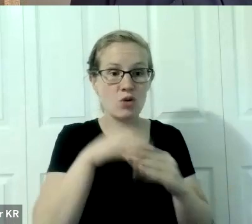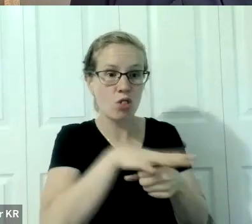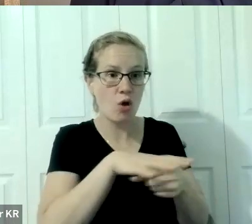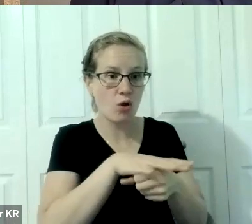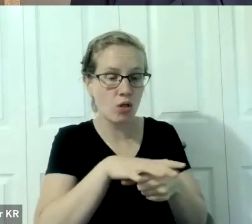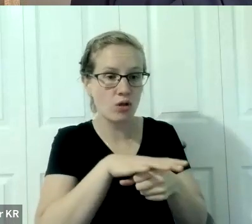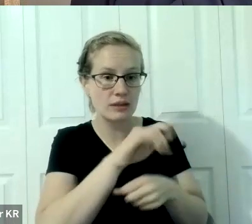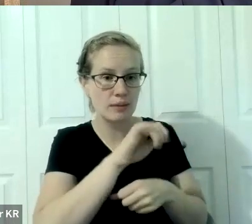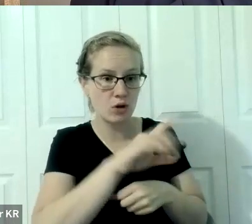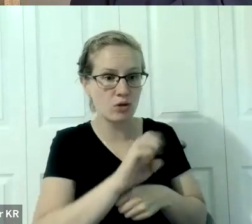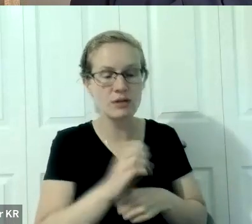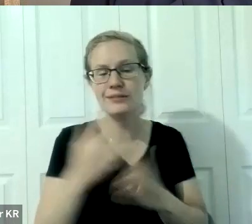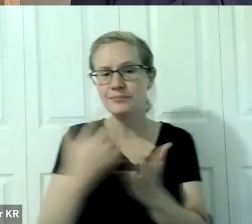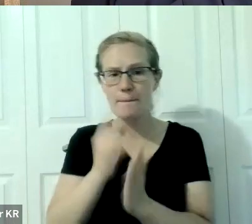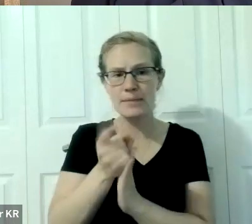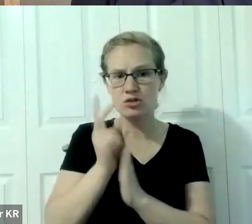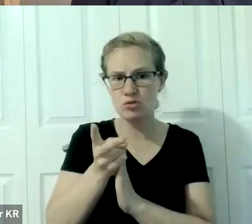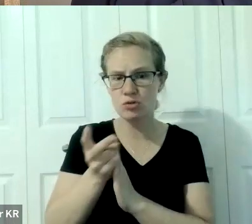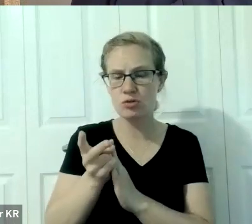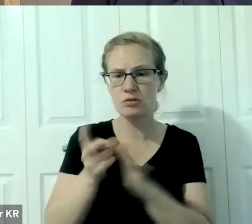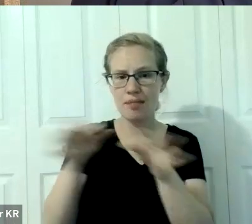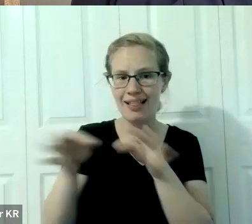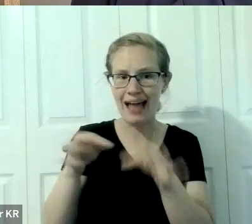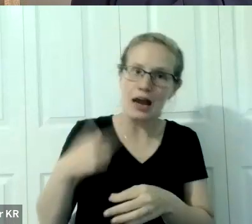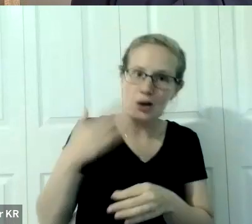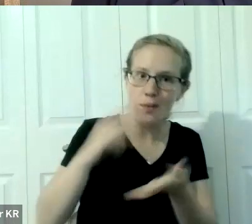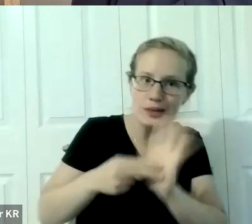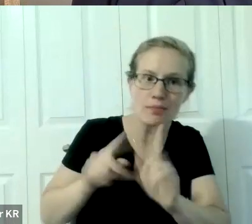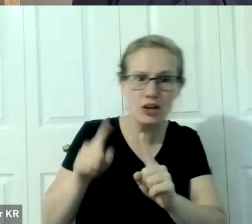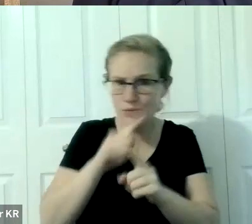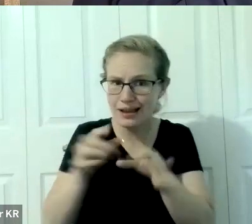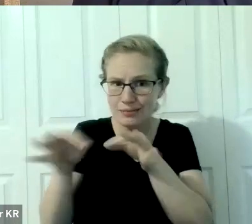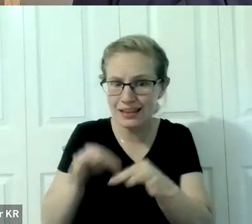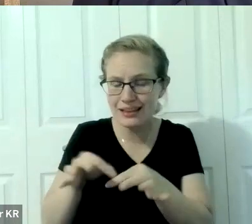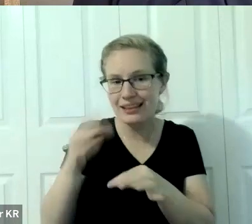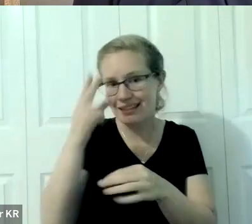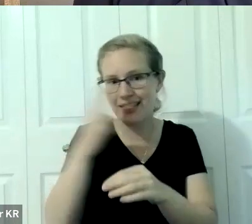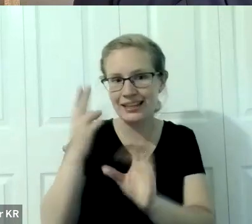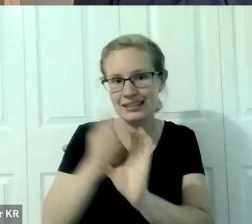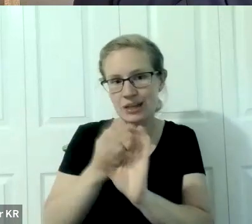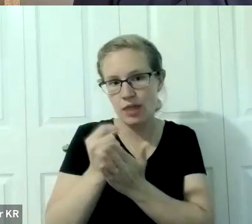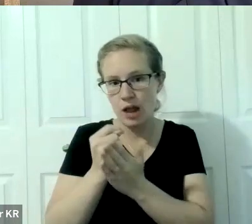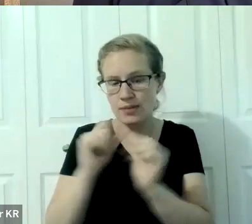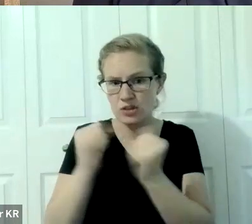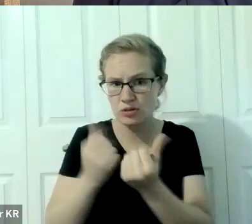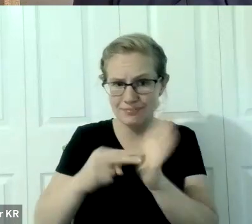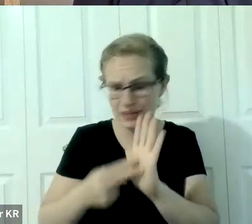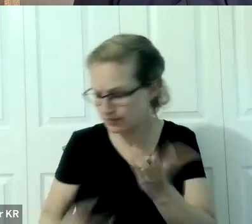could just take a minute or two and explain could you explain what the Catholic Psychotherapy Association is